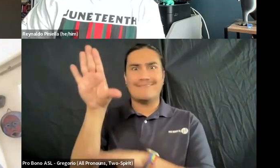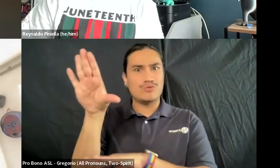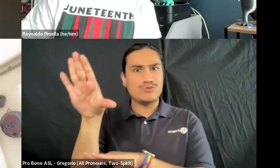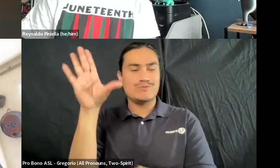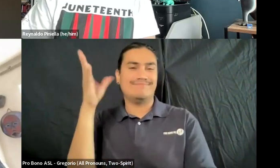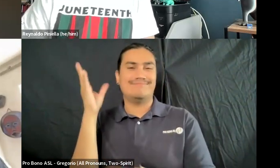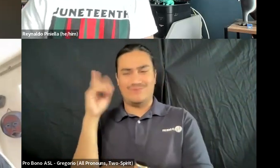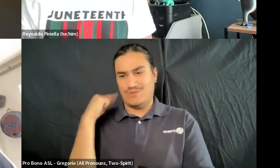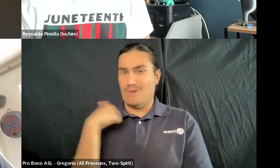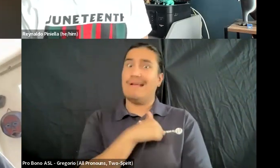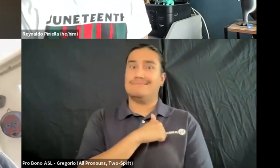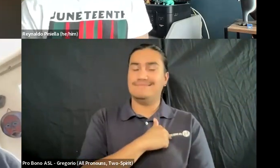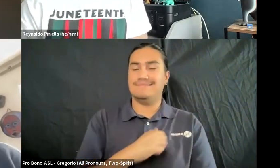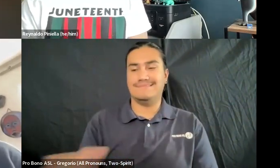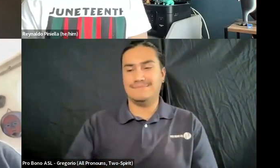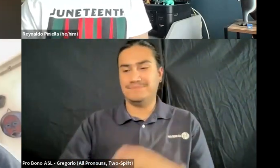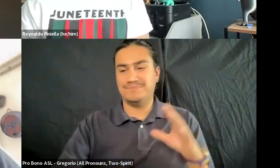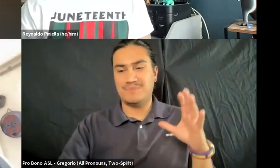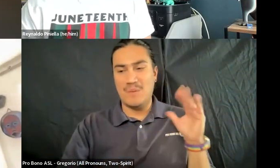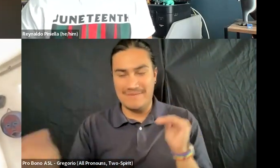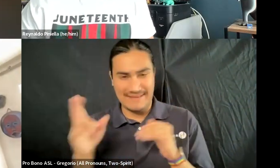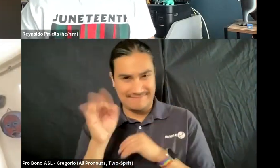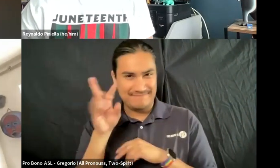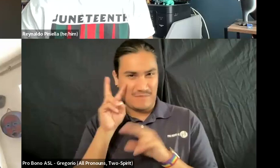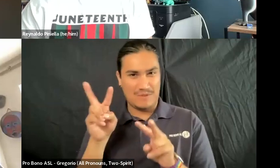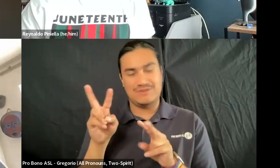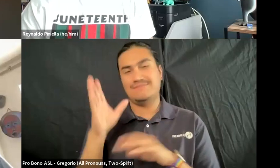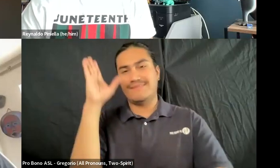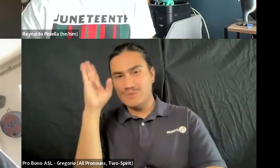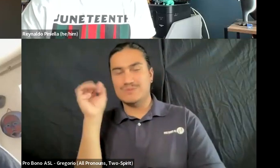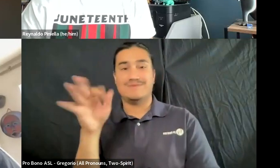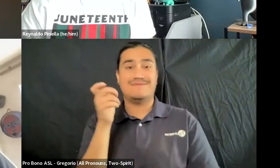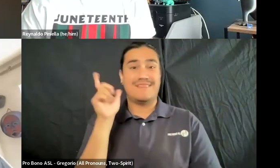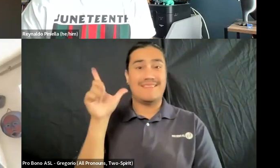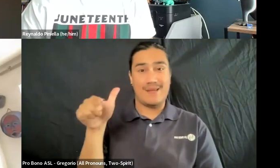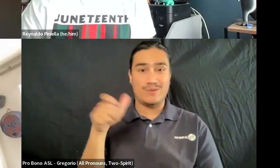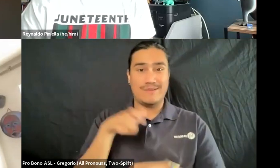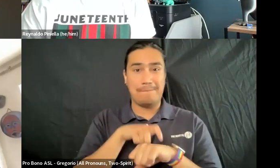afternoon for all of us. Afternoon. So hopefully if you're watching it, it's either afternoon, or if you're watching it